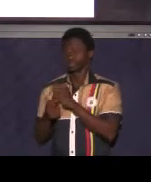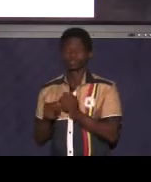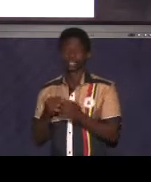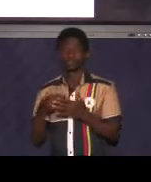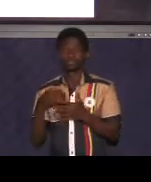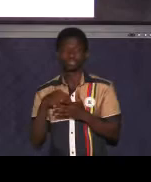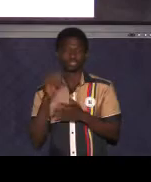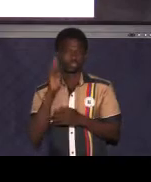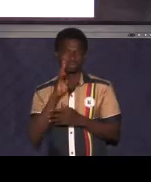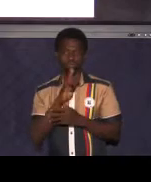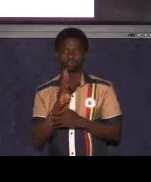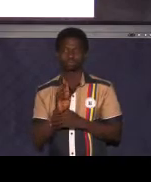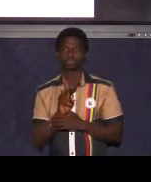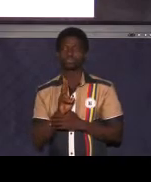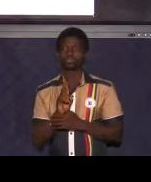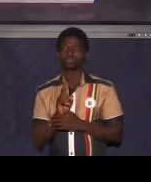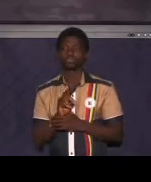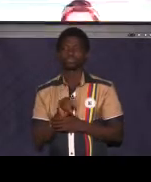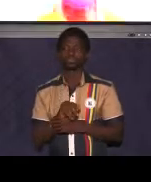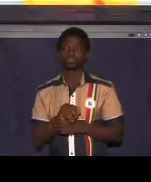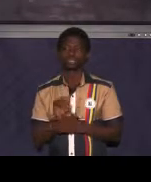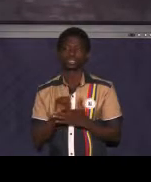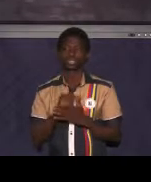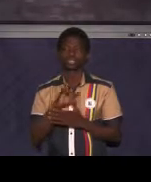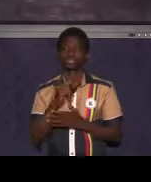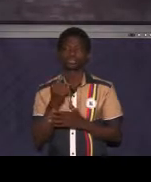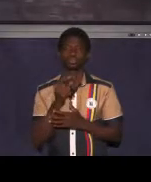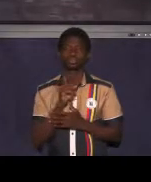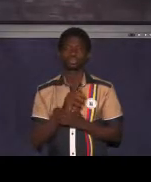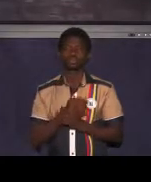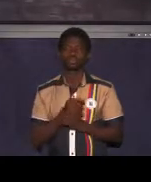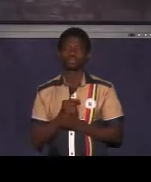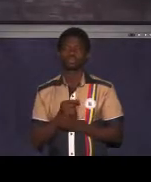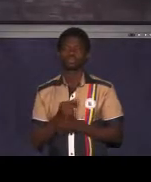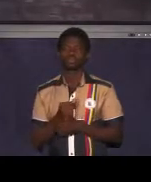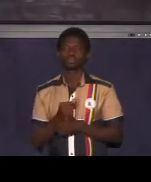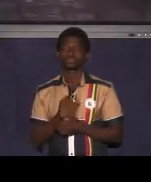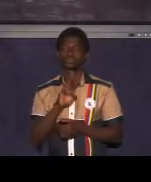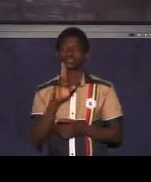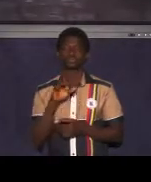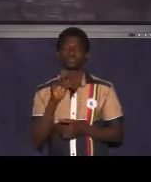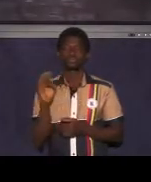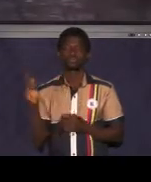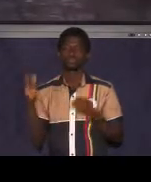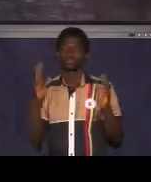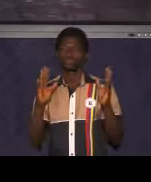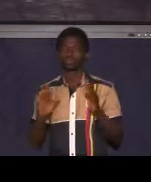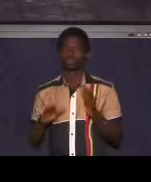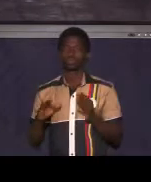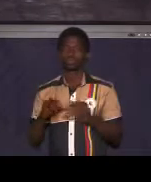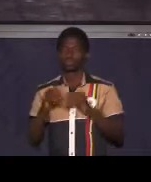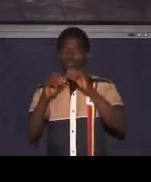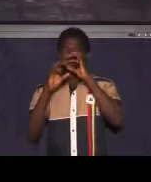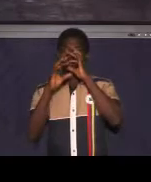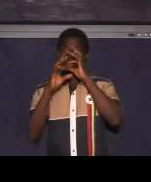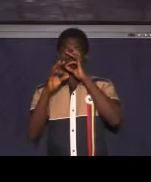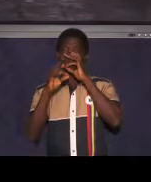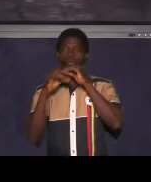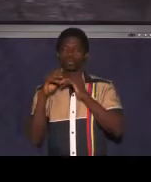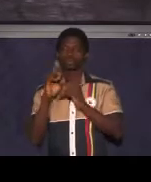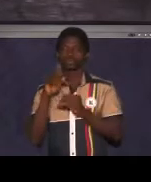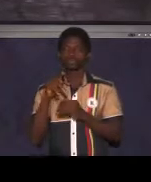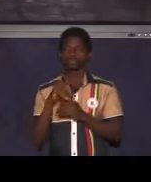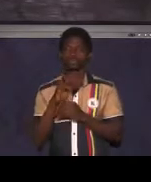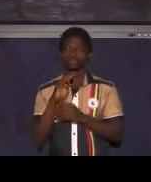this barometer could be operated. So operating a barometer, that's another use of air pressure.